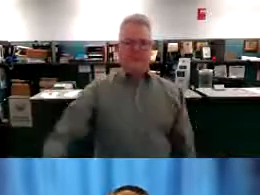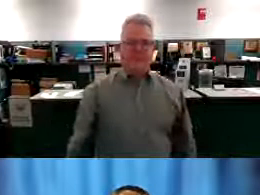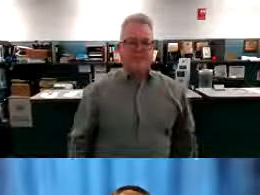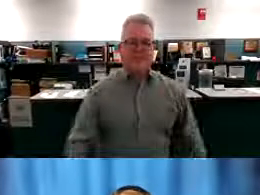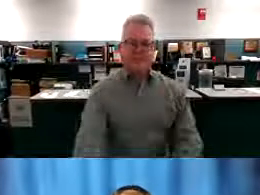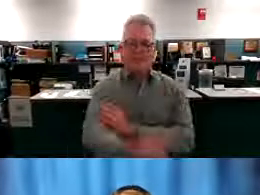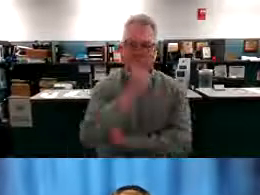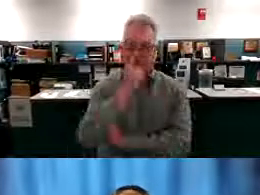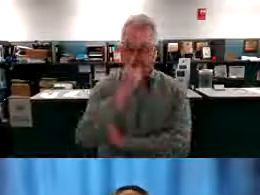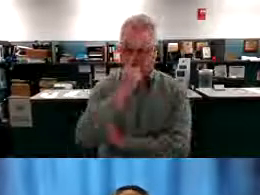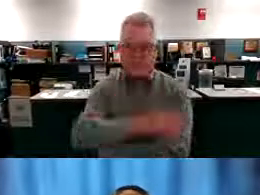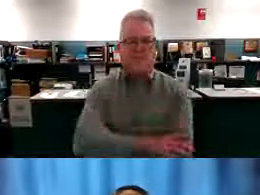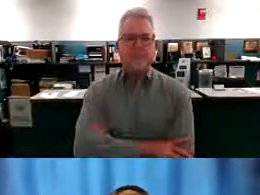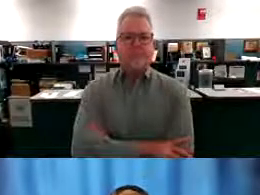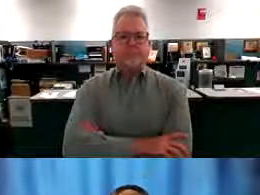Bethany, next slide.